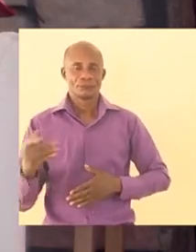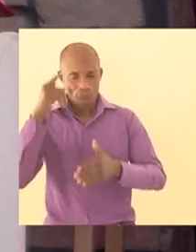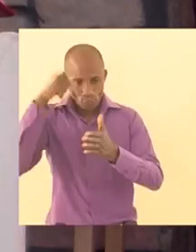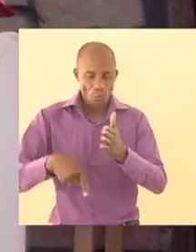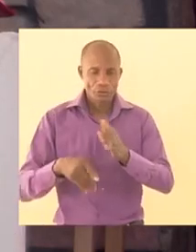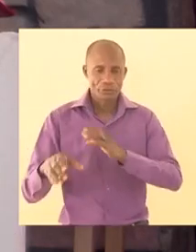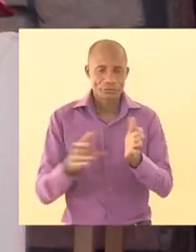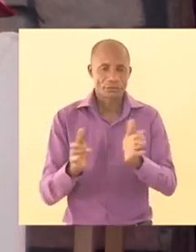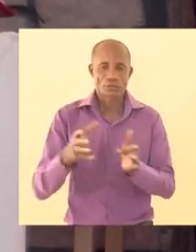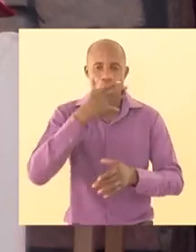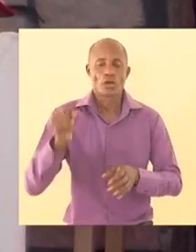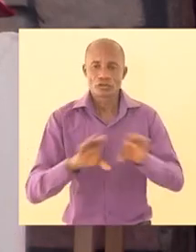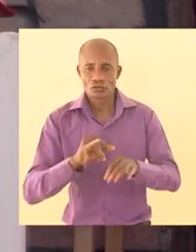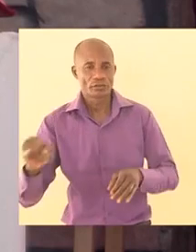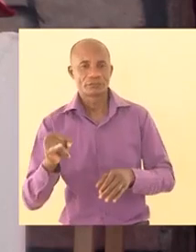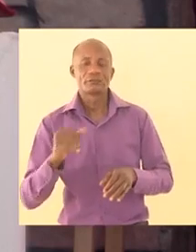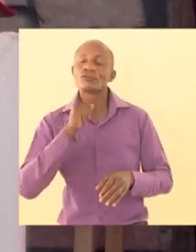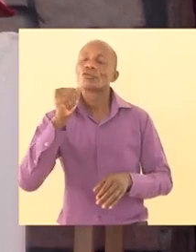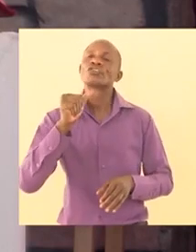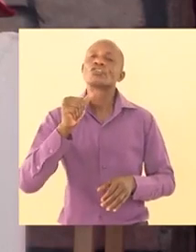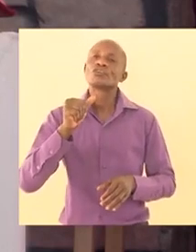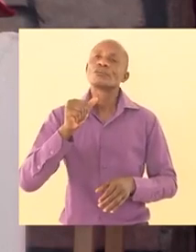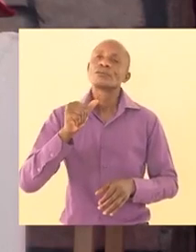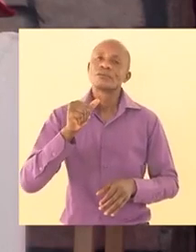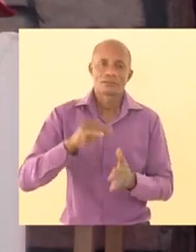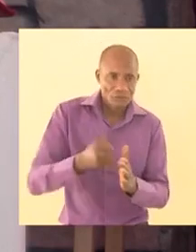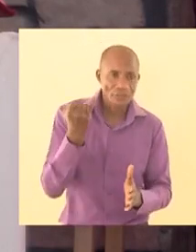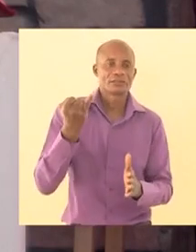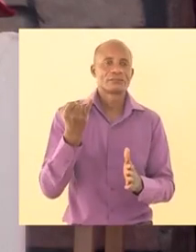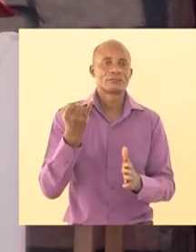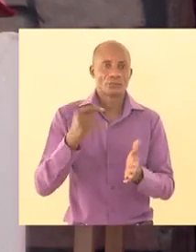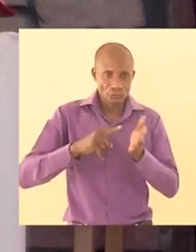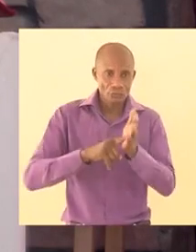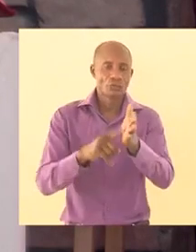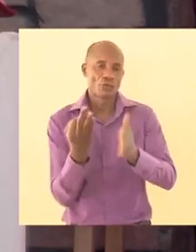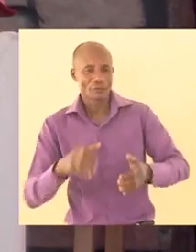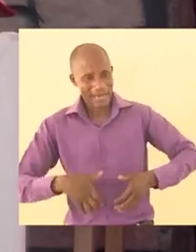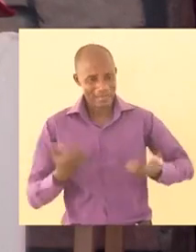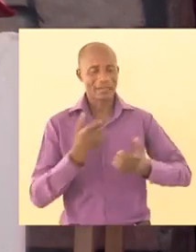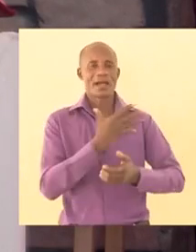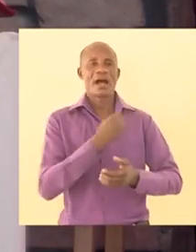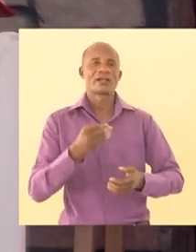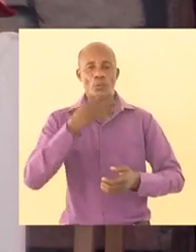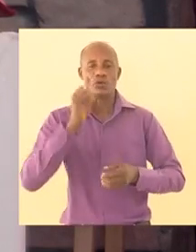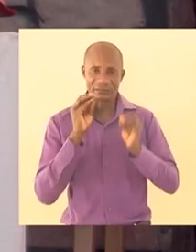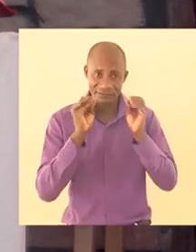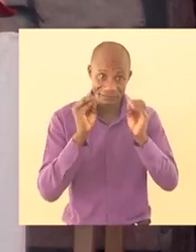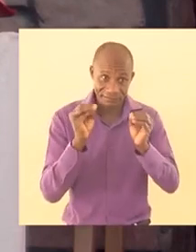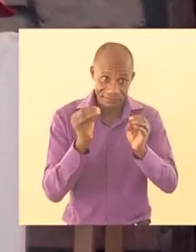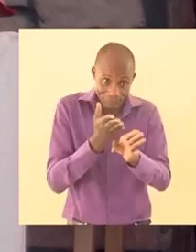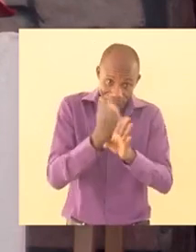What Jesus was doing was not just, he was expressing anger, but also he was teaching a major